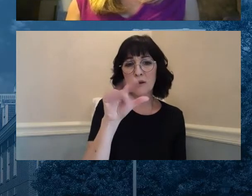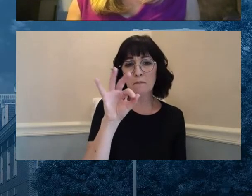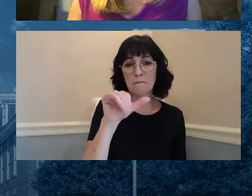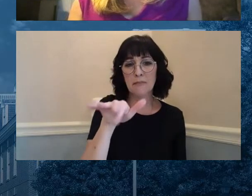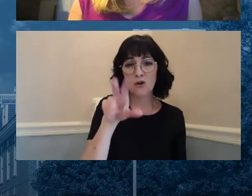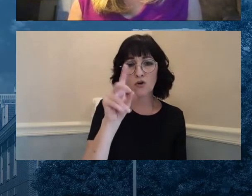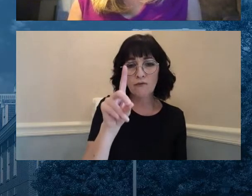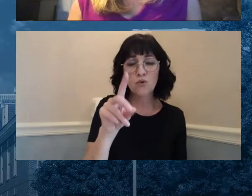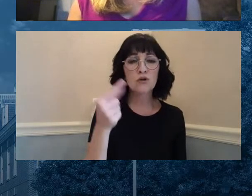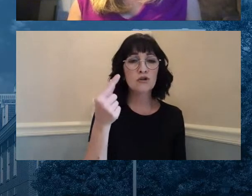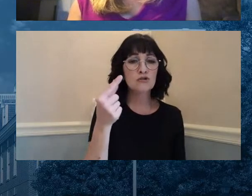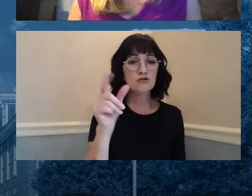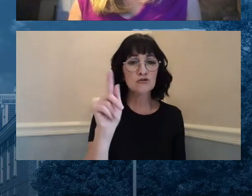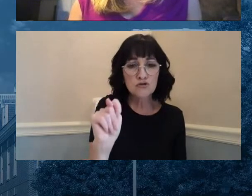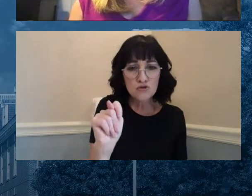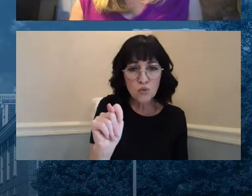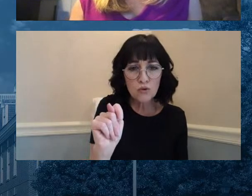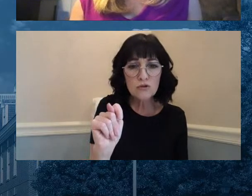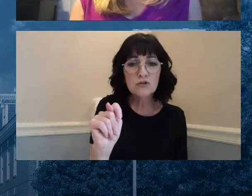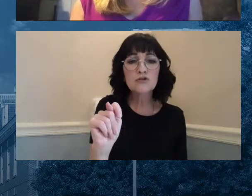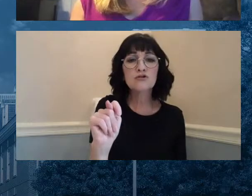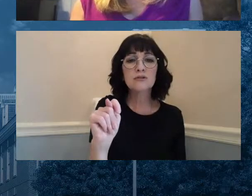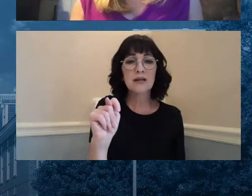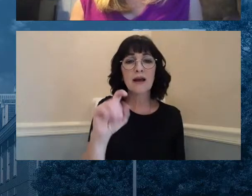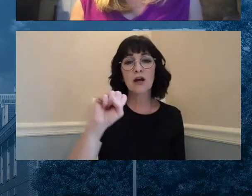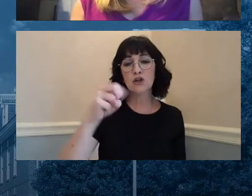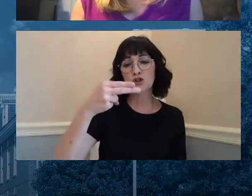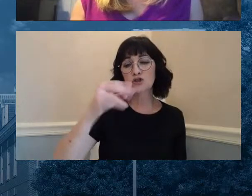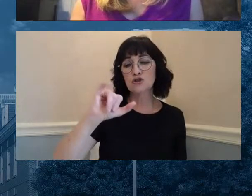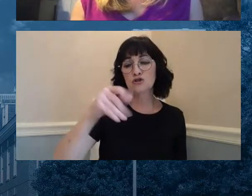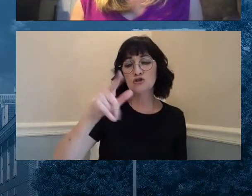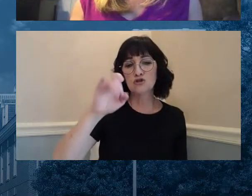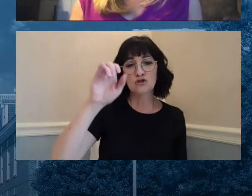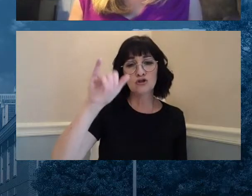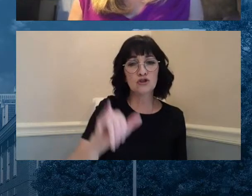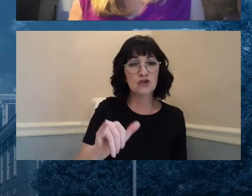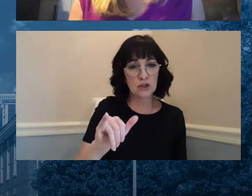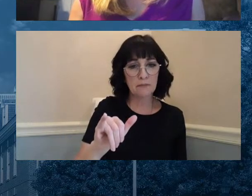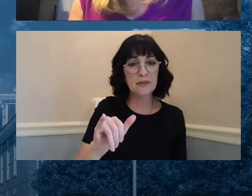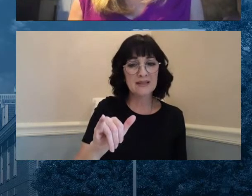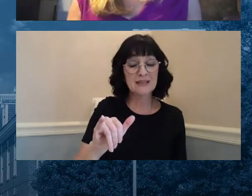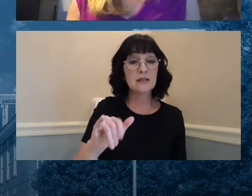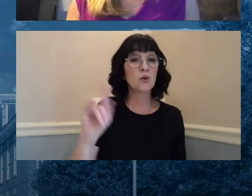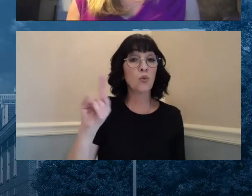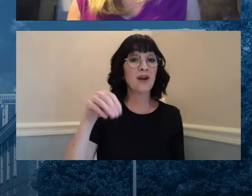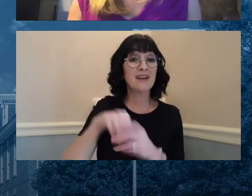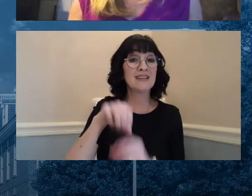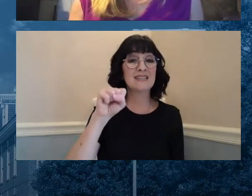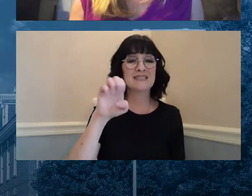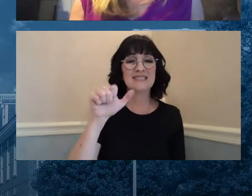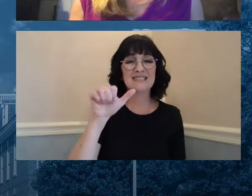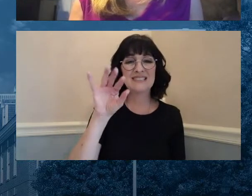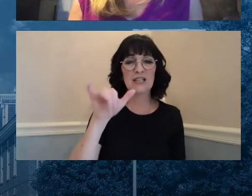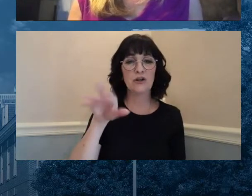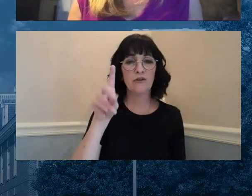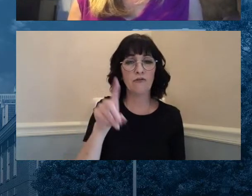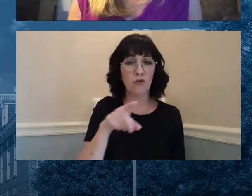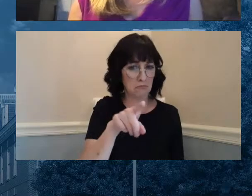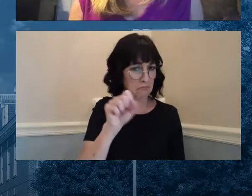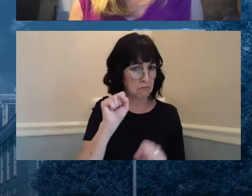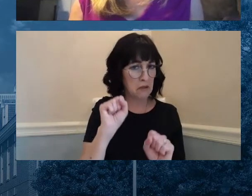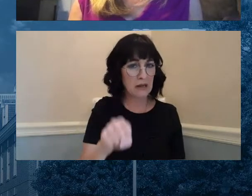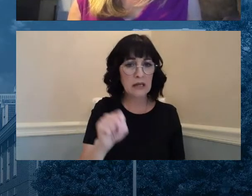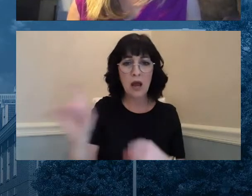in Georgetown, as well as the Shipley State Service Center in Seaford, you can just stop by and